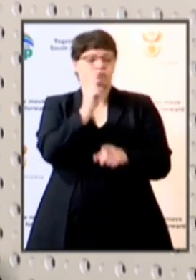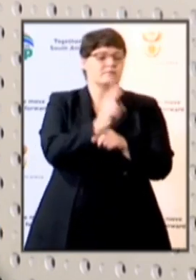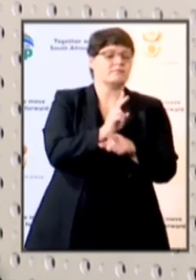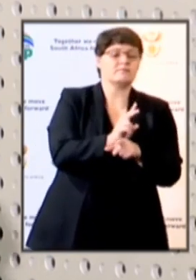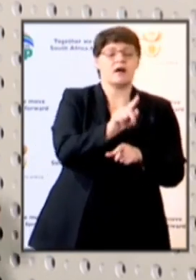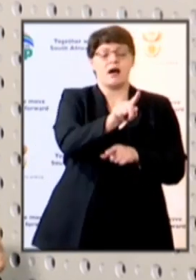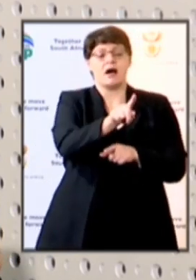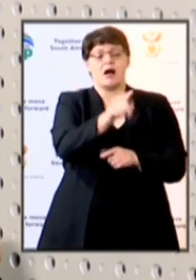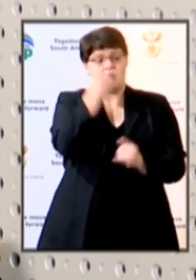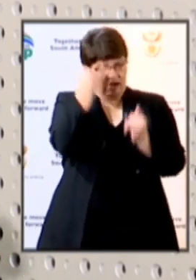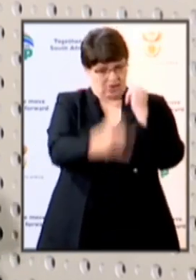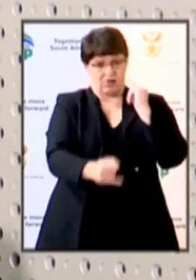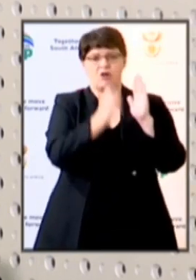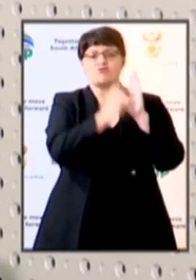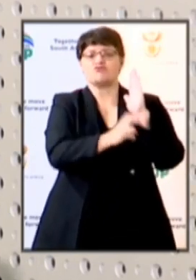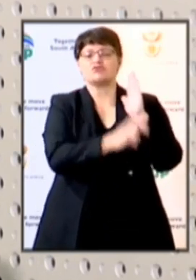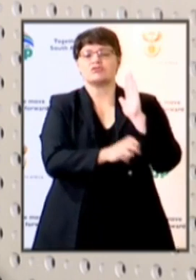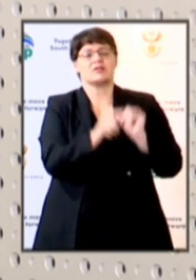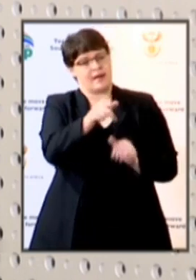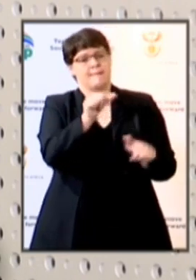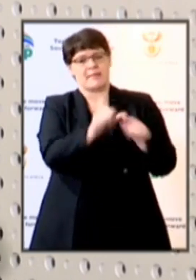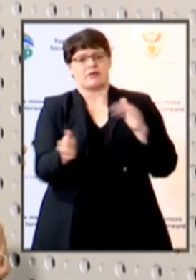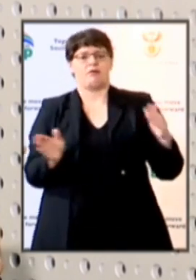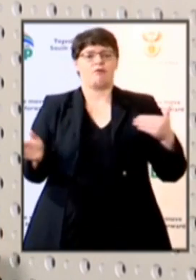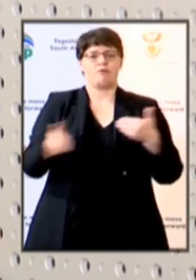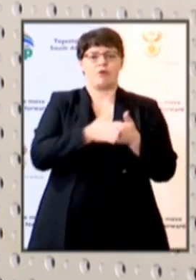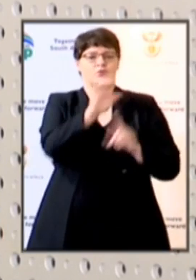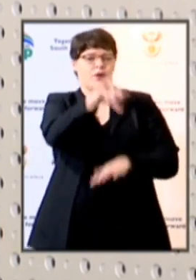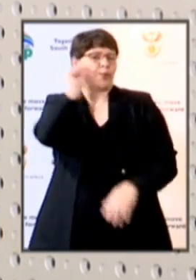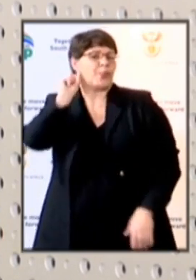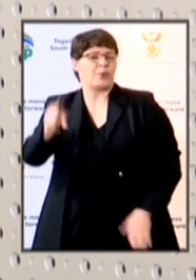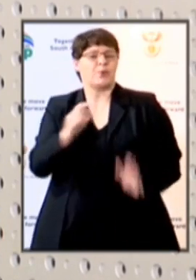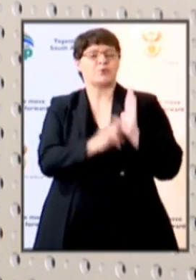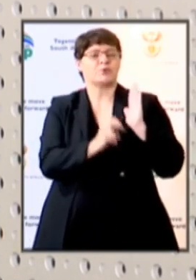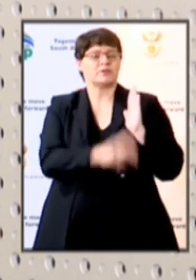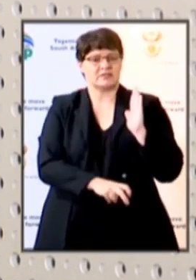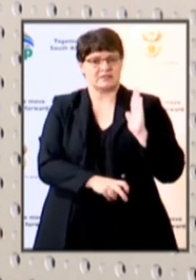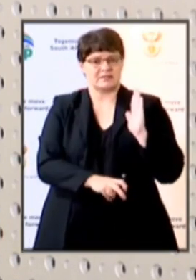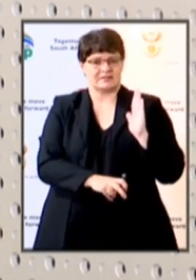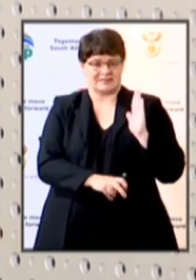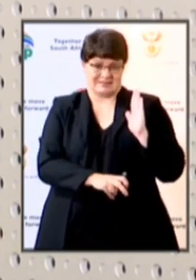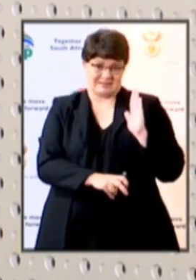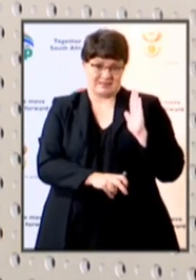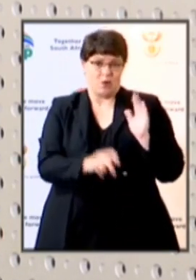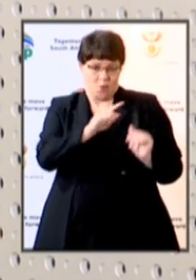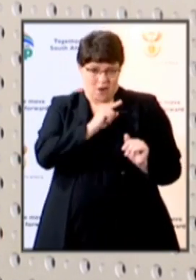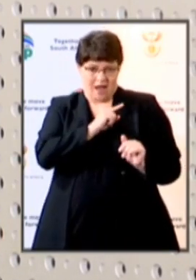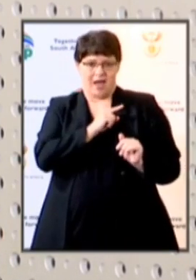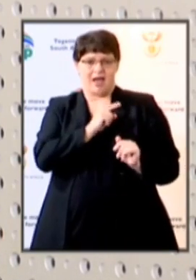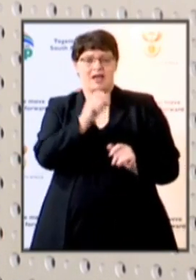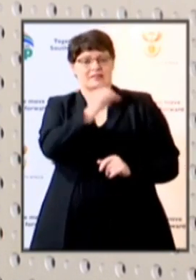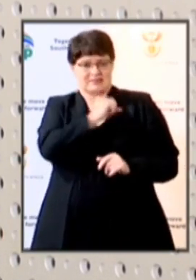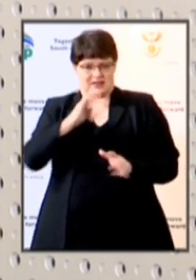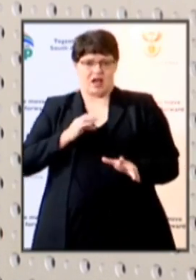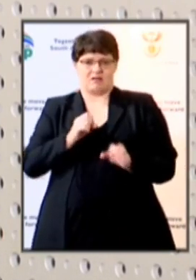company or that factory has to close because there are people who are infected. They must